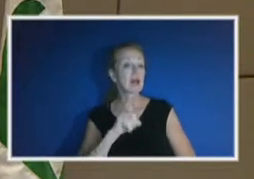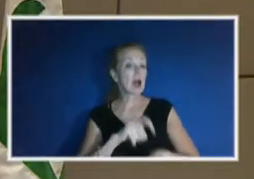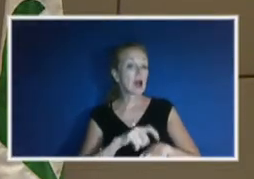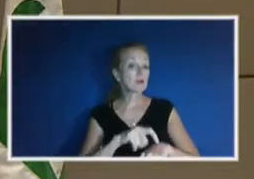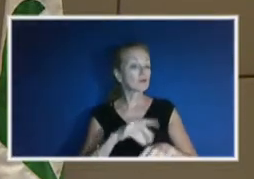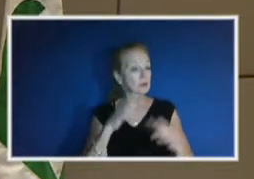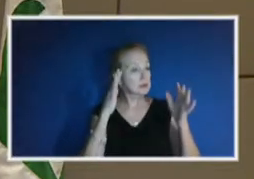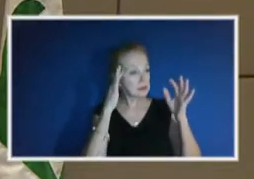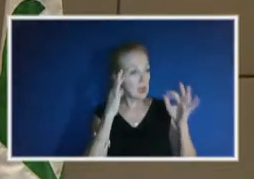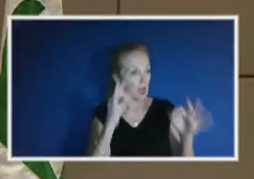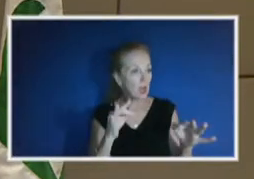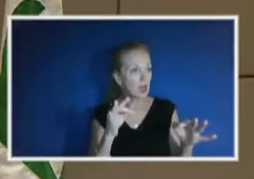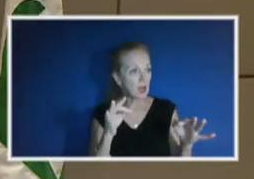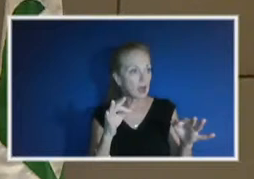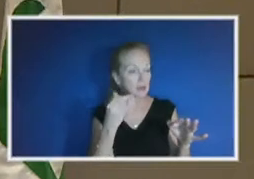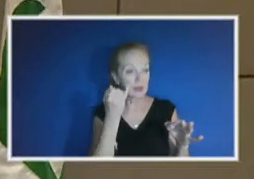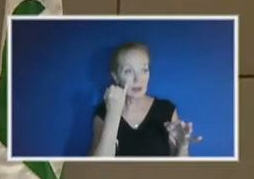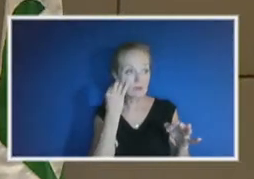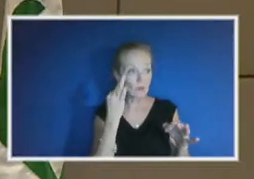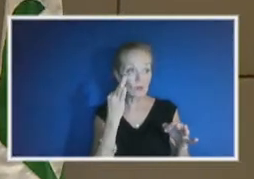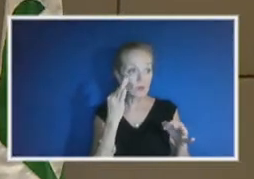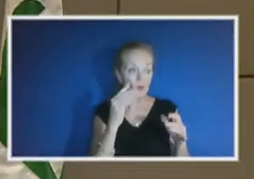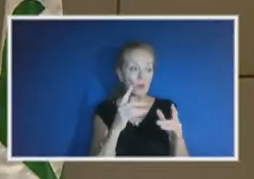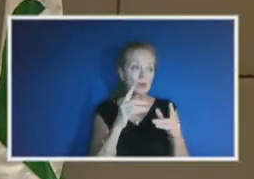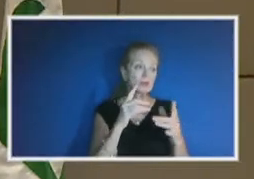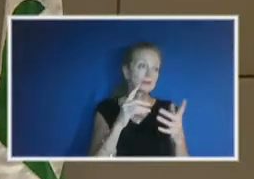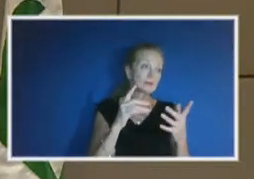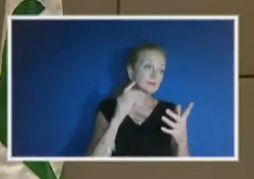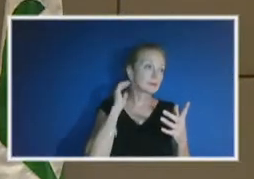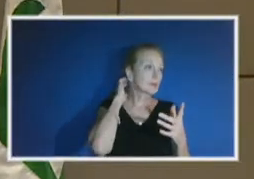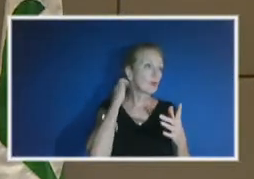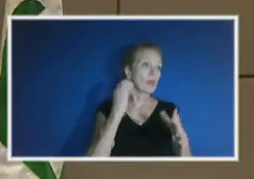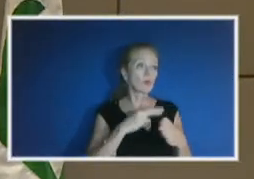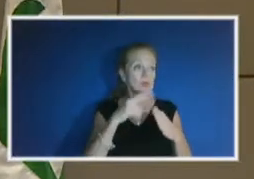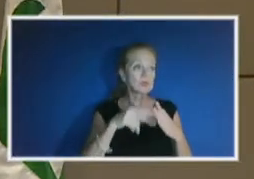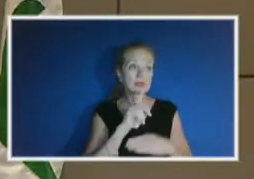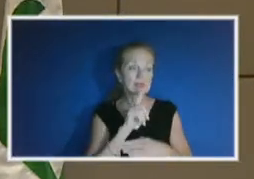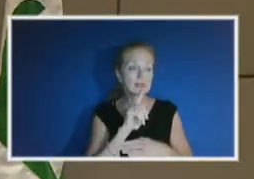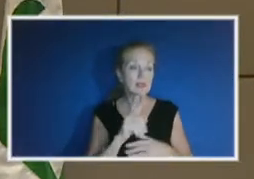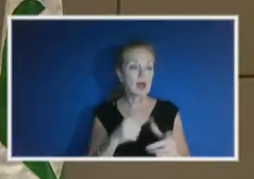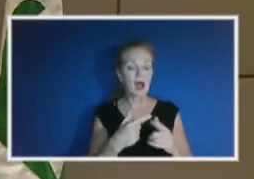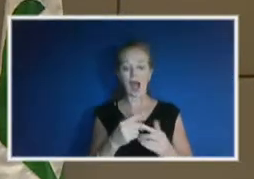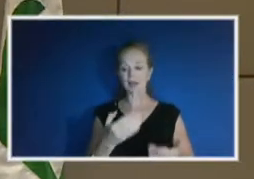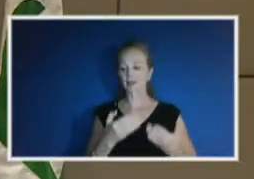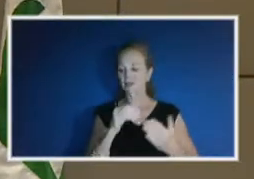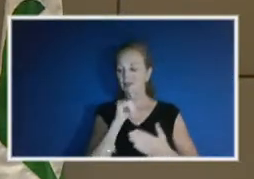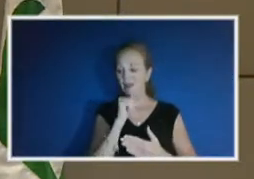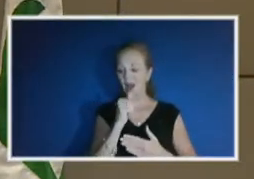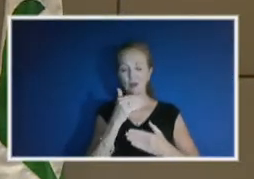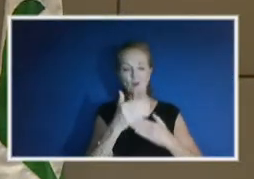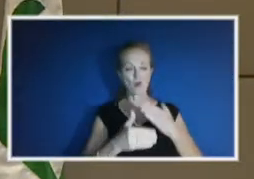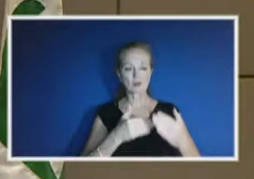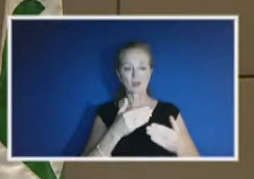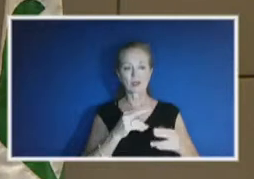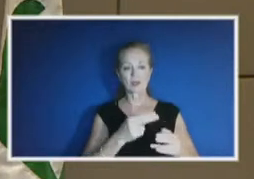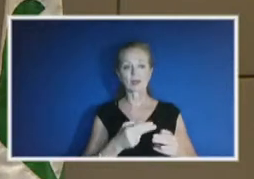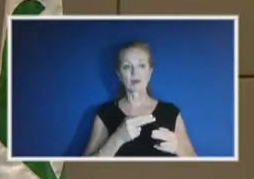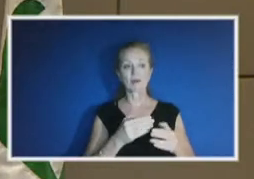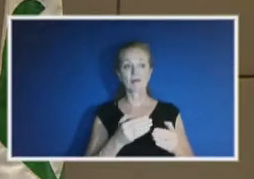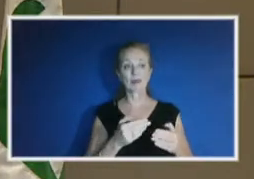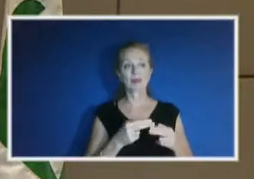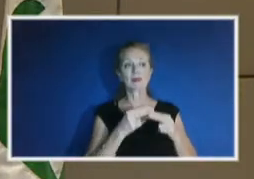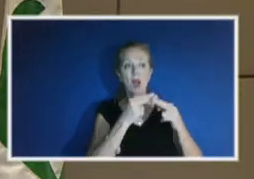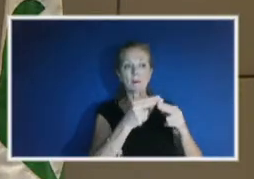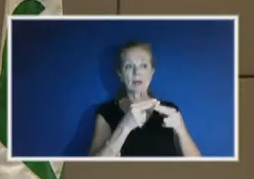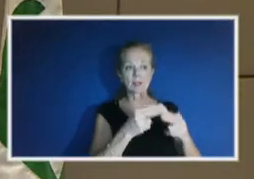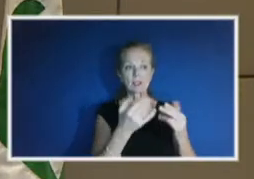determine whether the liquidation is. But I would also suggest that we not process nominations tonight, but wait until